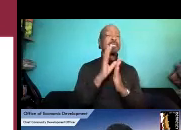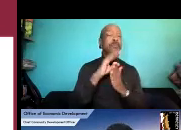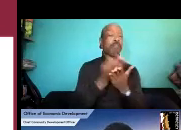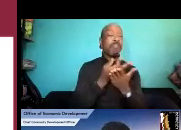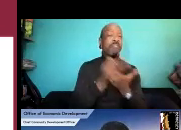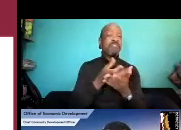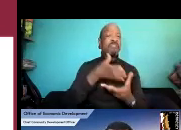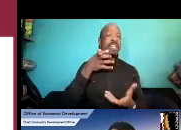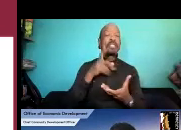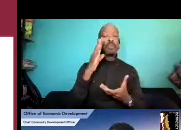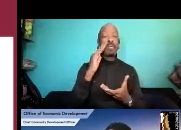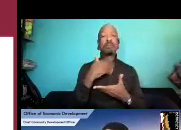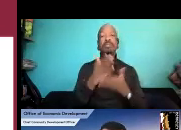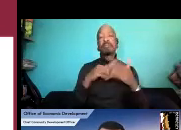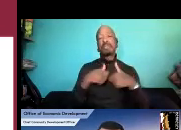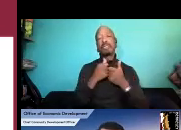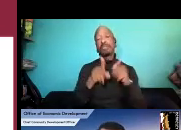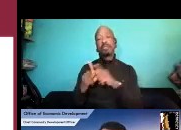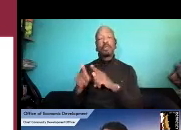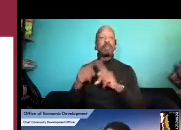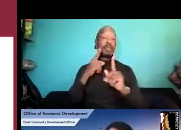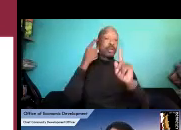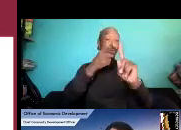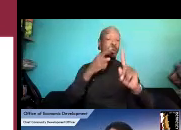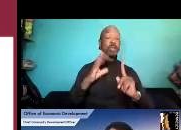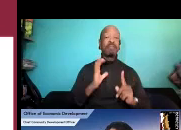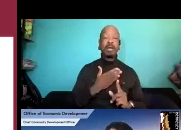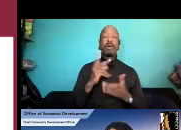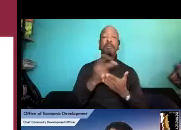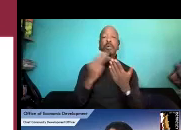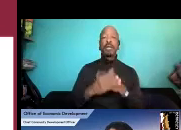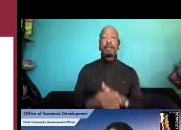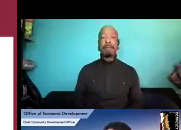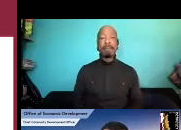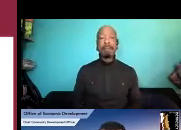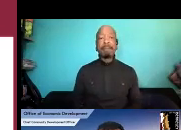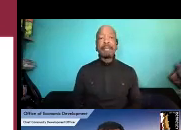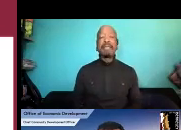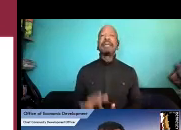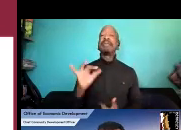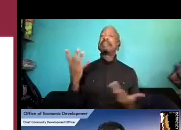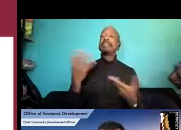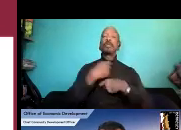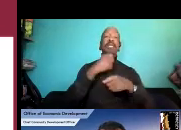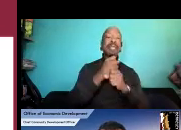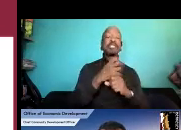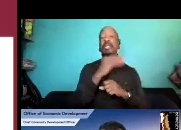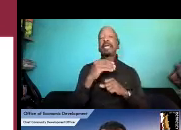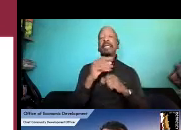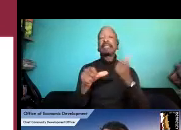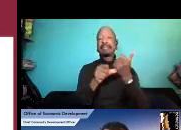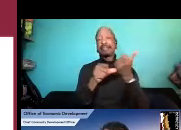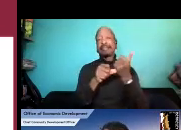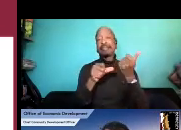some challenges. But the goal of our program is the creation and assistance